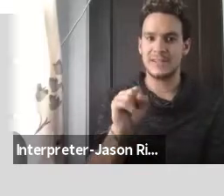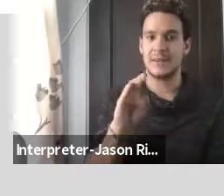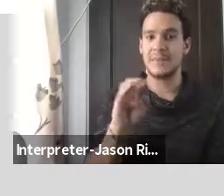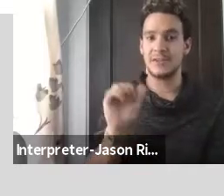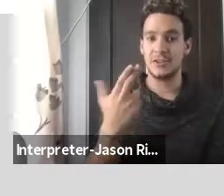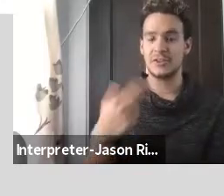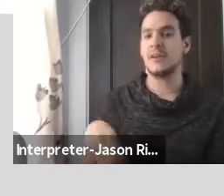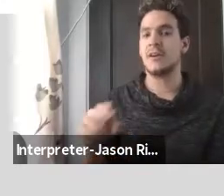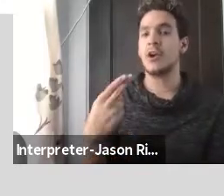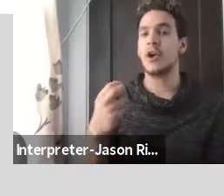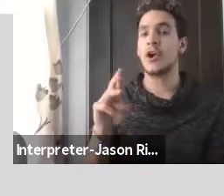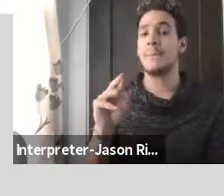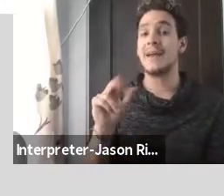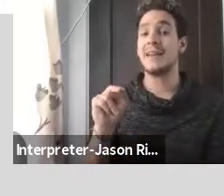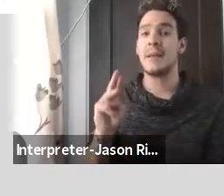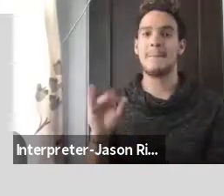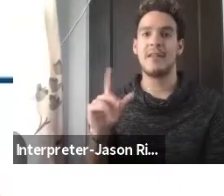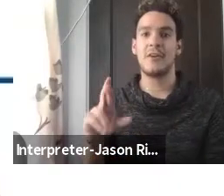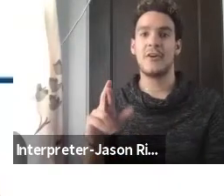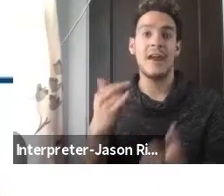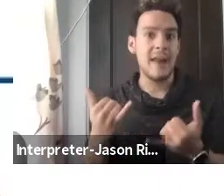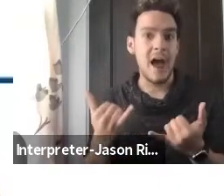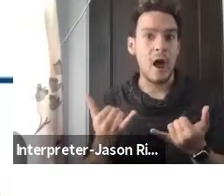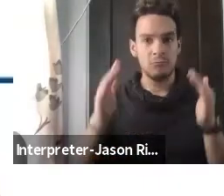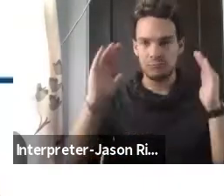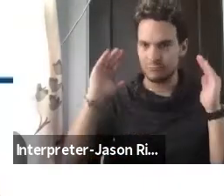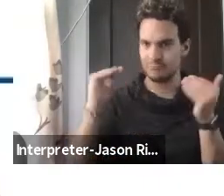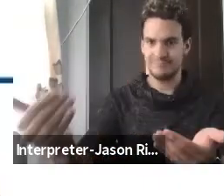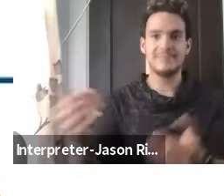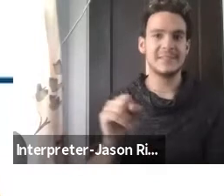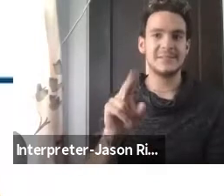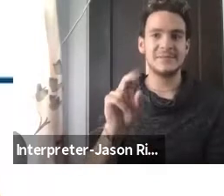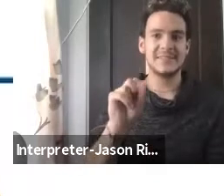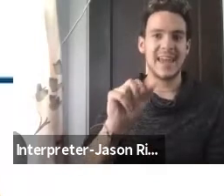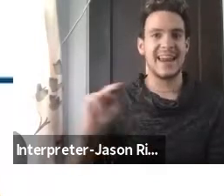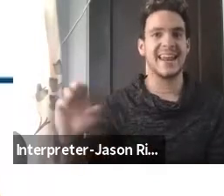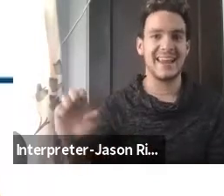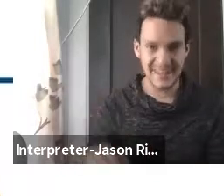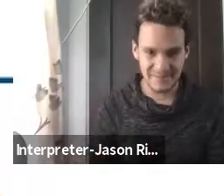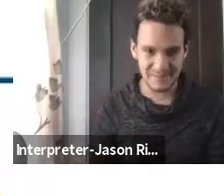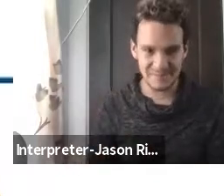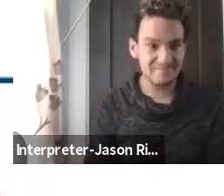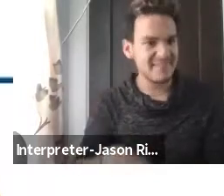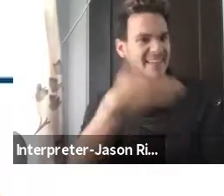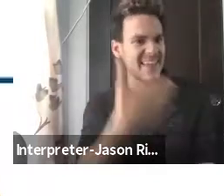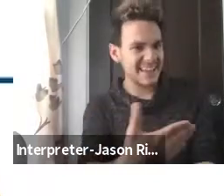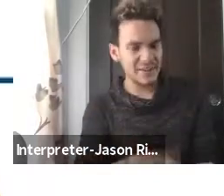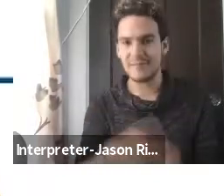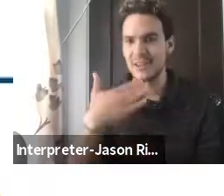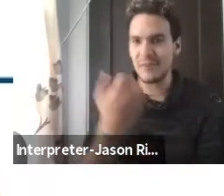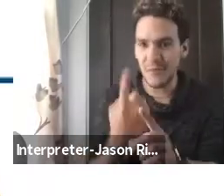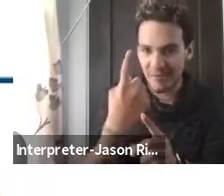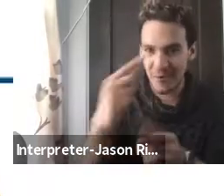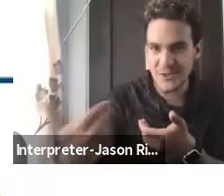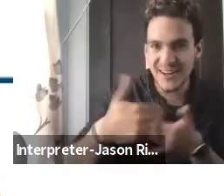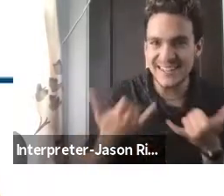Miller. So with that, I'll hand it over to Suzanne. Thanks, Adam, and thank you everyone for joining